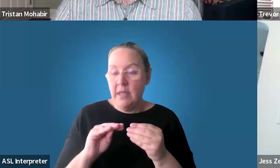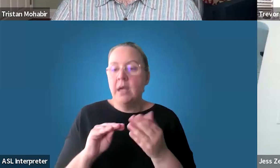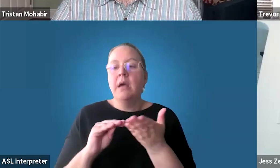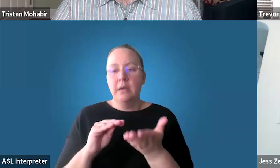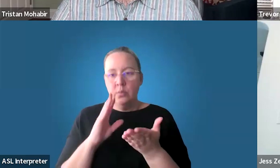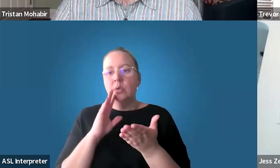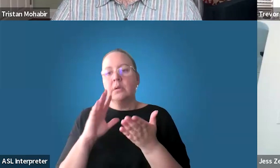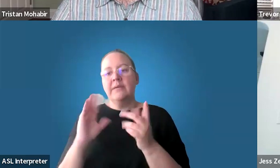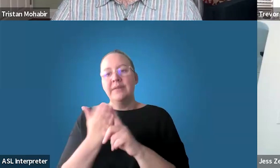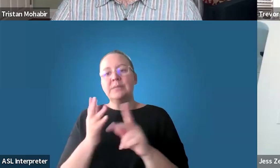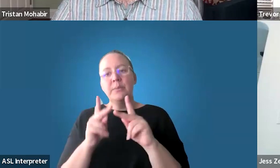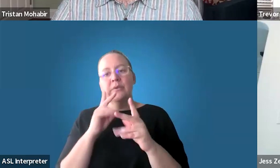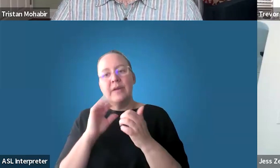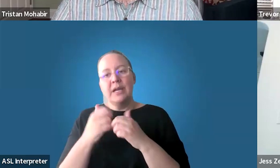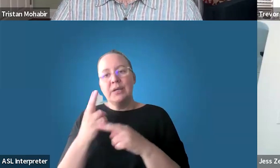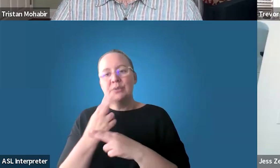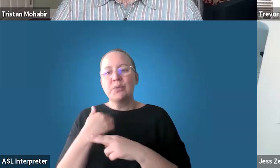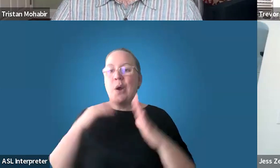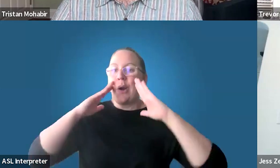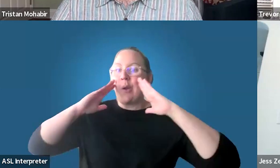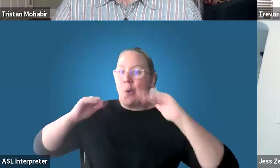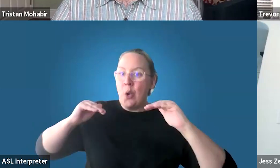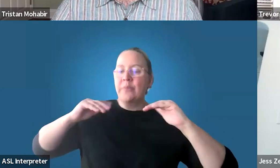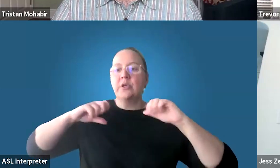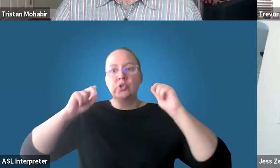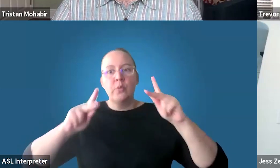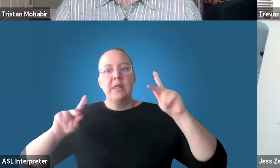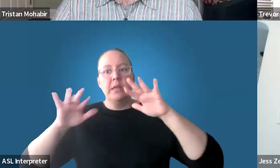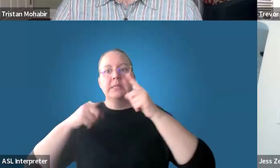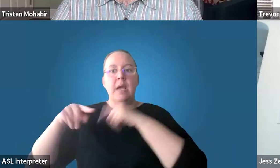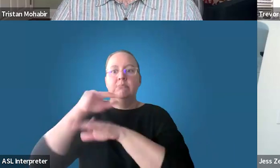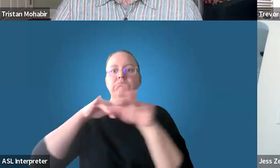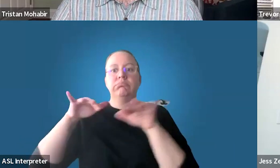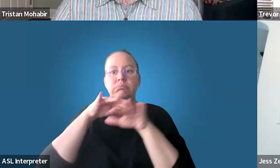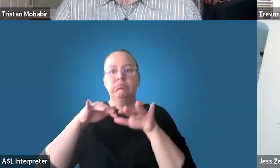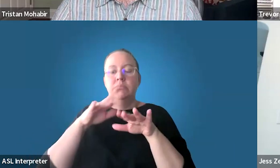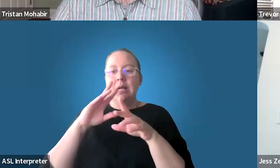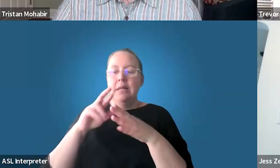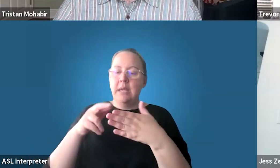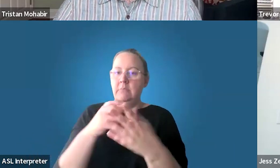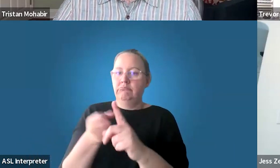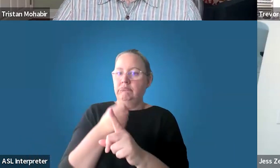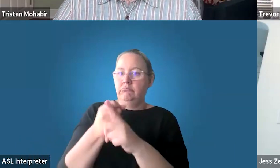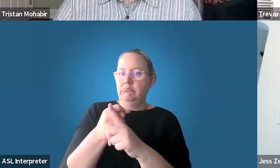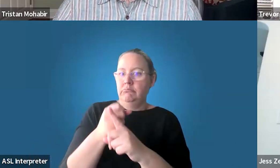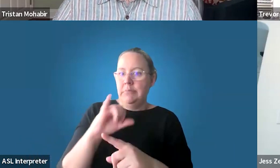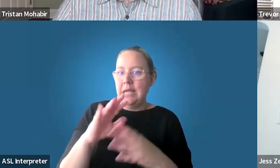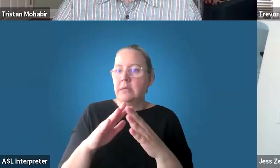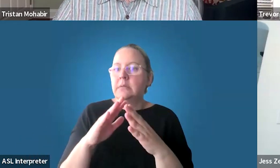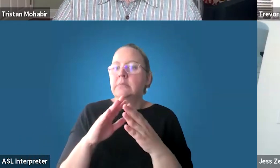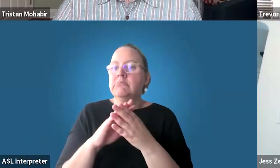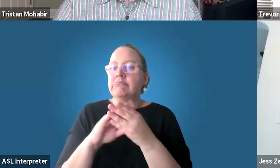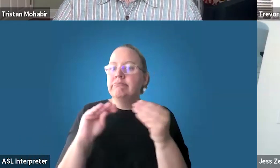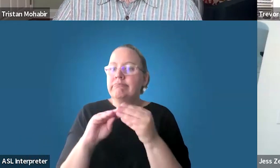use it. And I think our hope is that there's just so many things happening that result as a result of the narrative house that